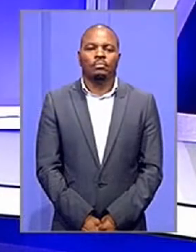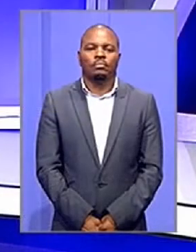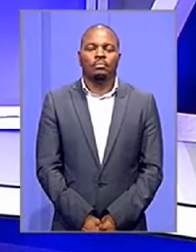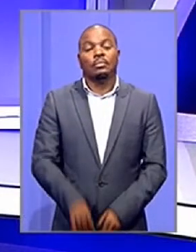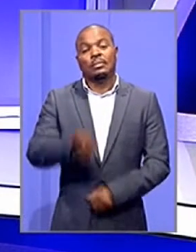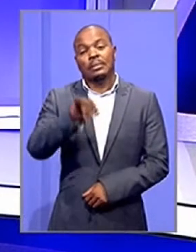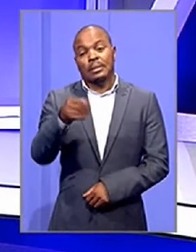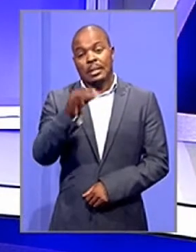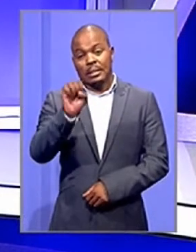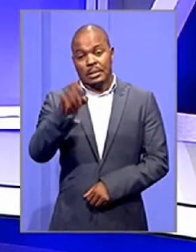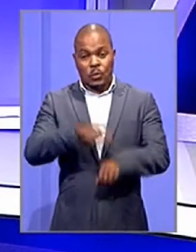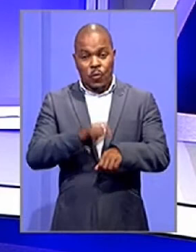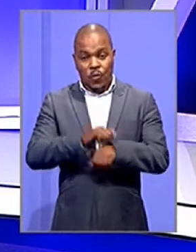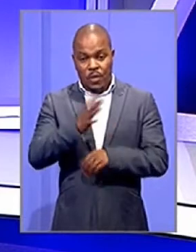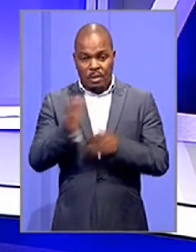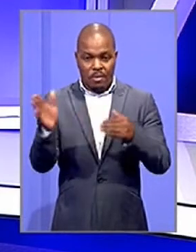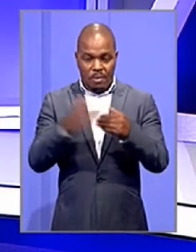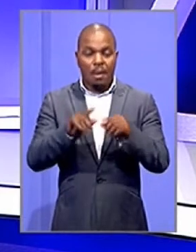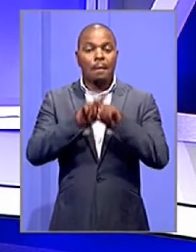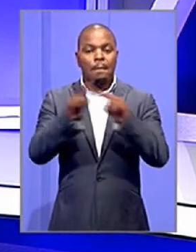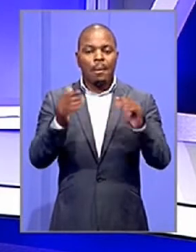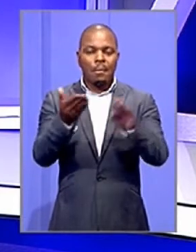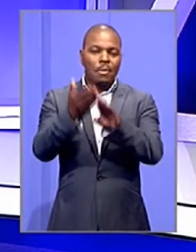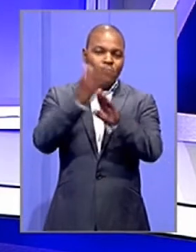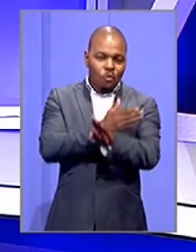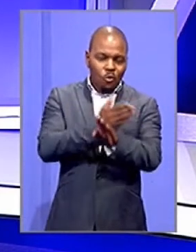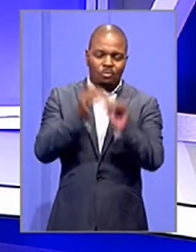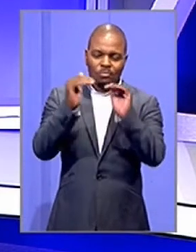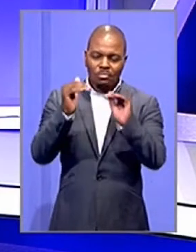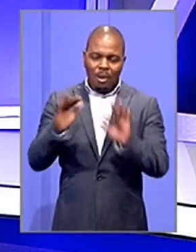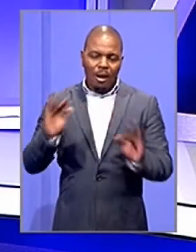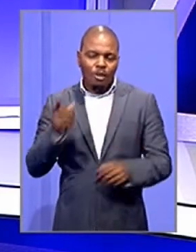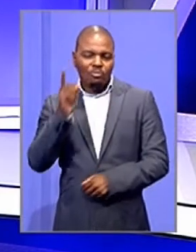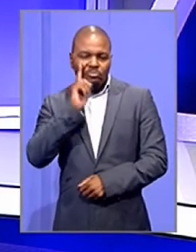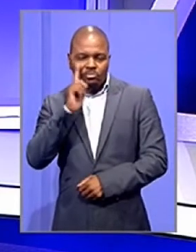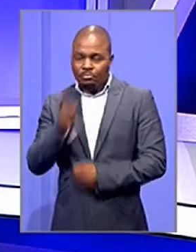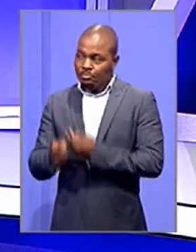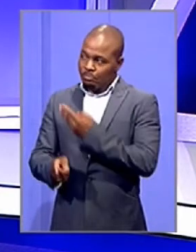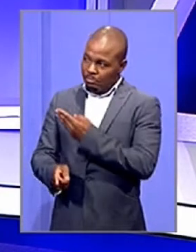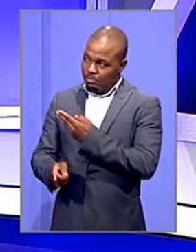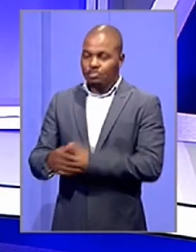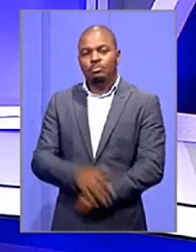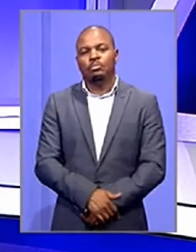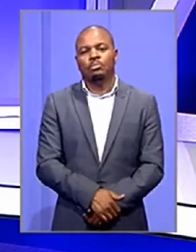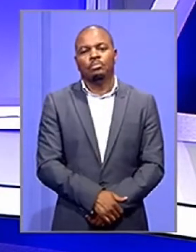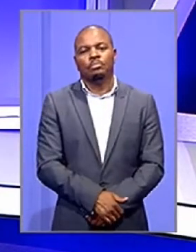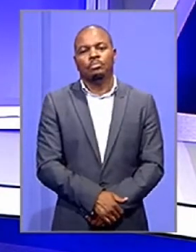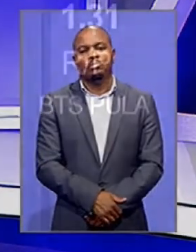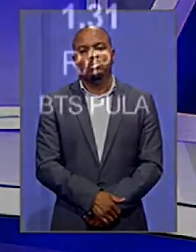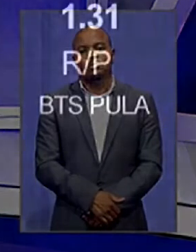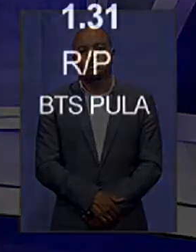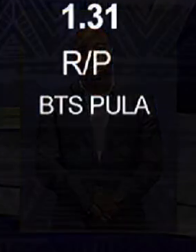Bjale a re boneng ka boripana gore mebaraka e be eme bjang ge JSE e tswalela pijanaka iri ya bohlano.